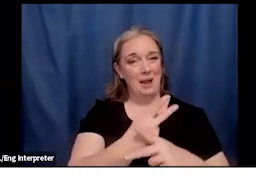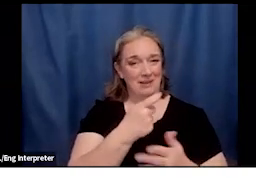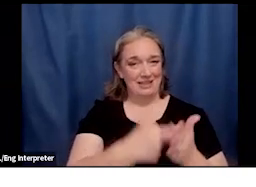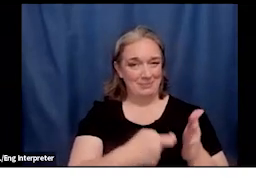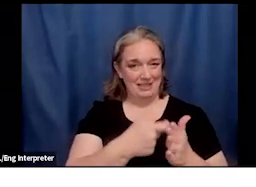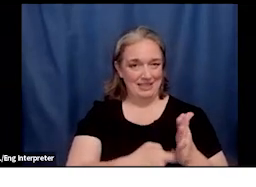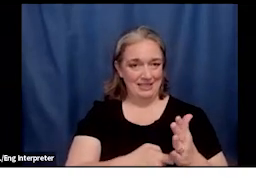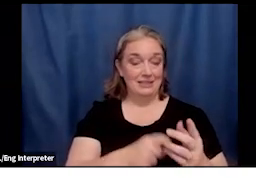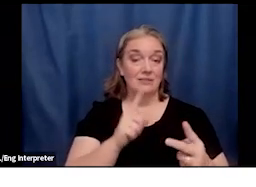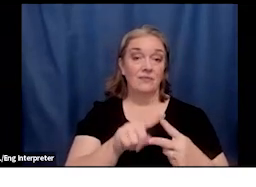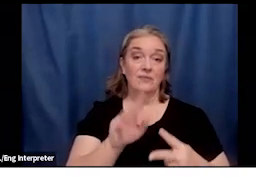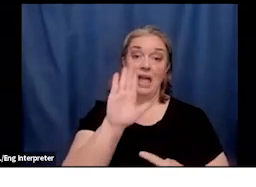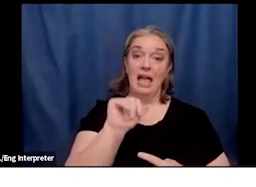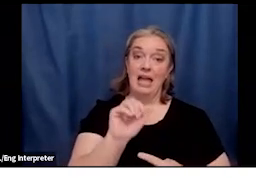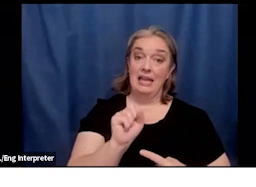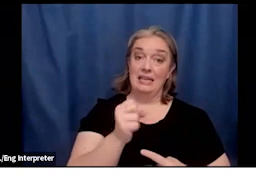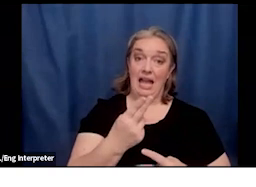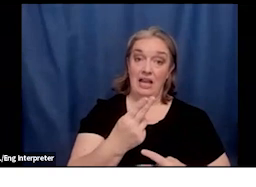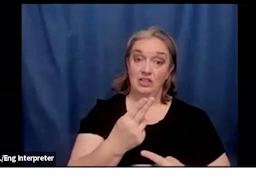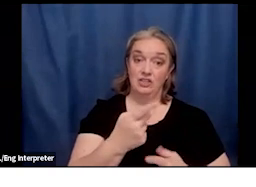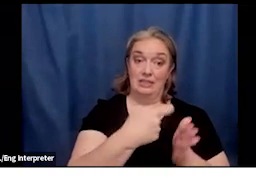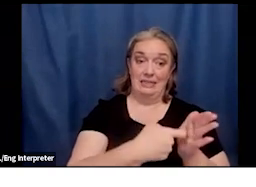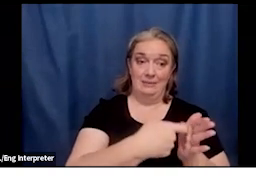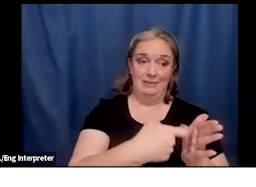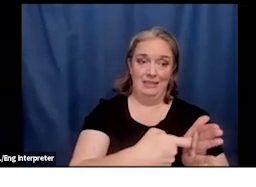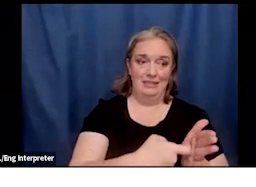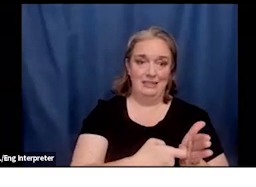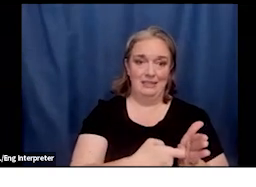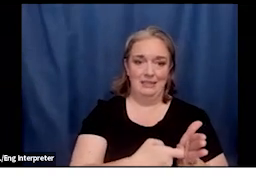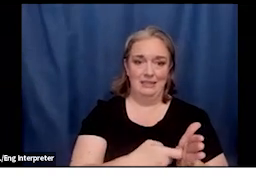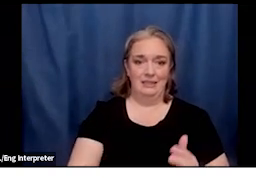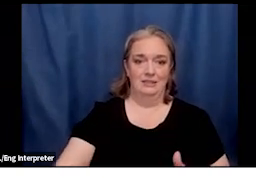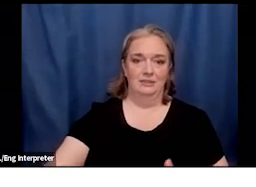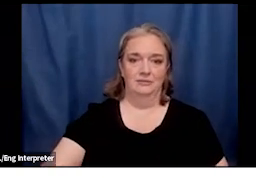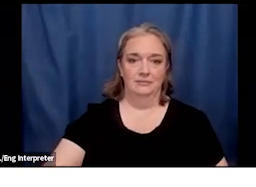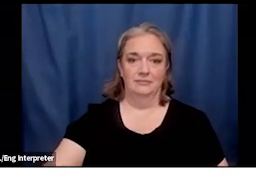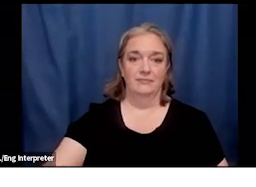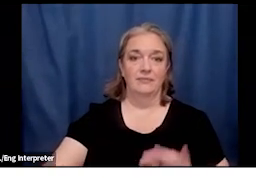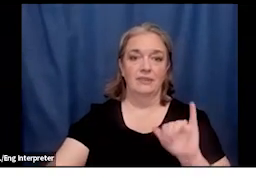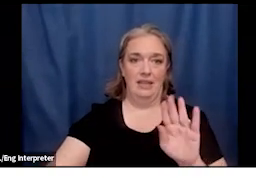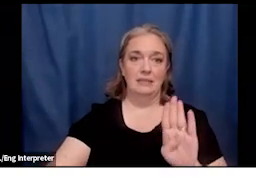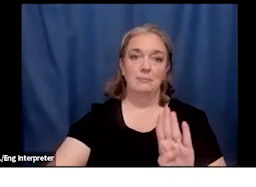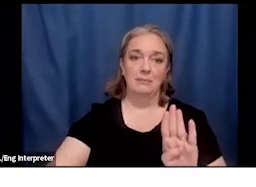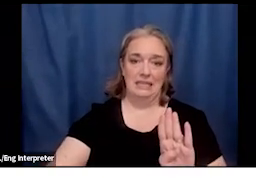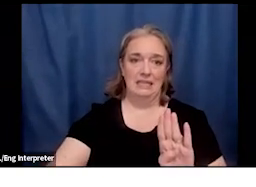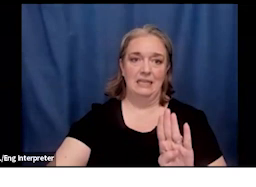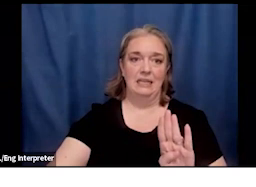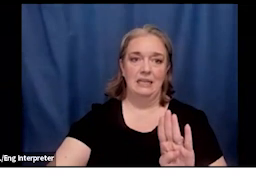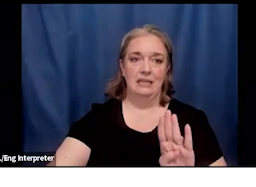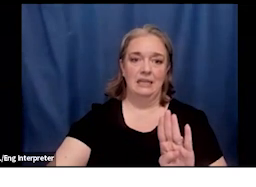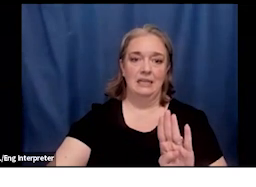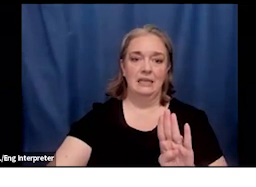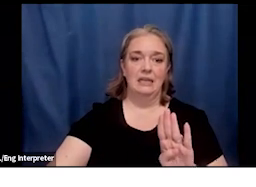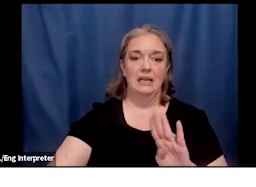have your cash expenses, which you can see in column B here. And those are the things that you are going